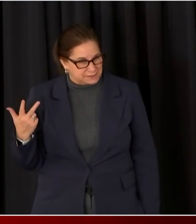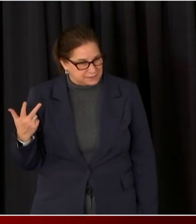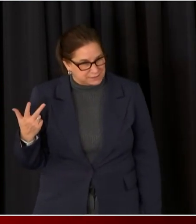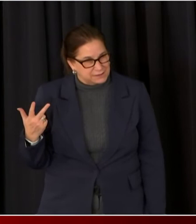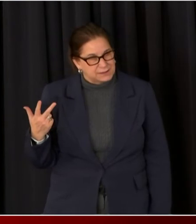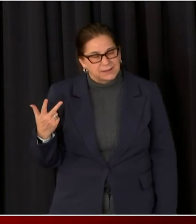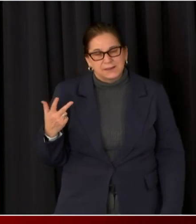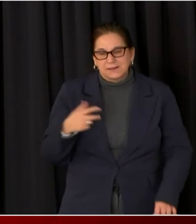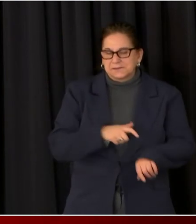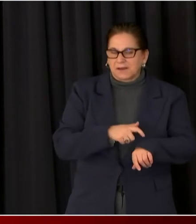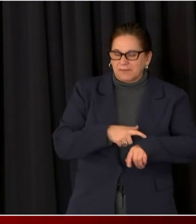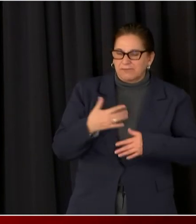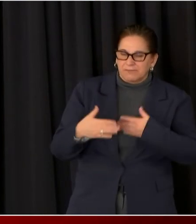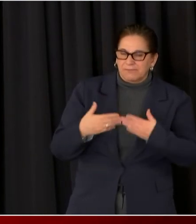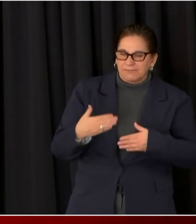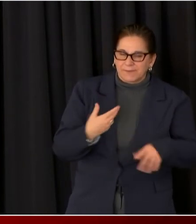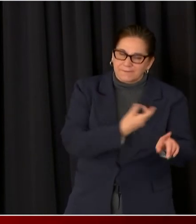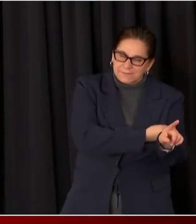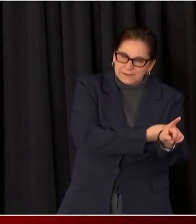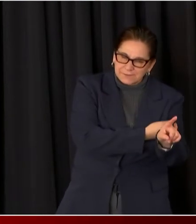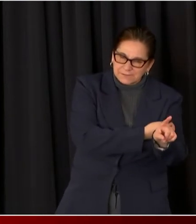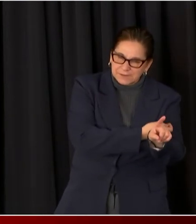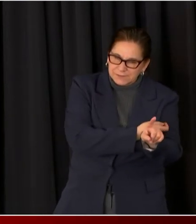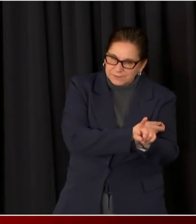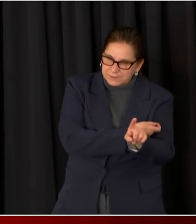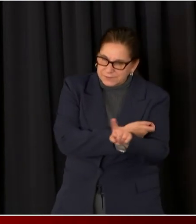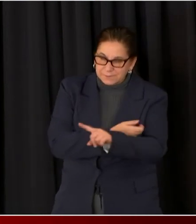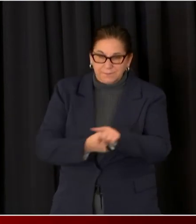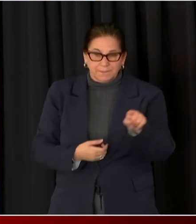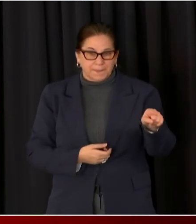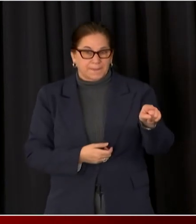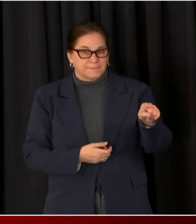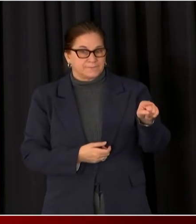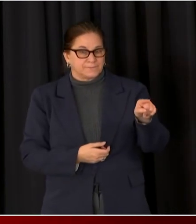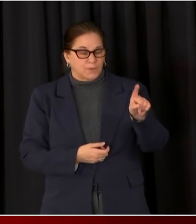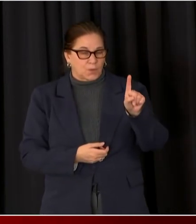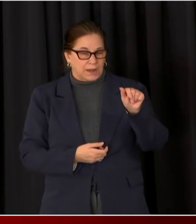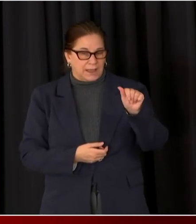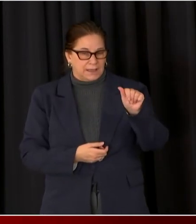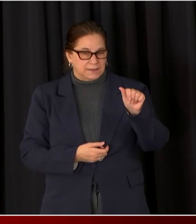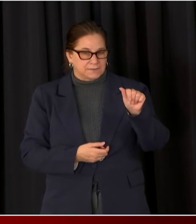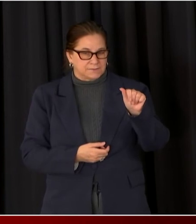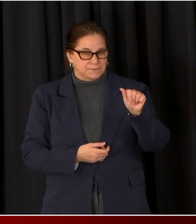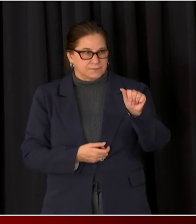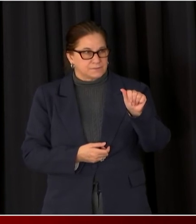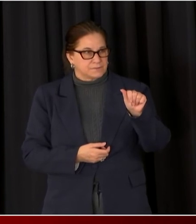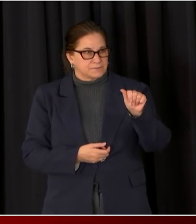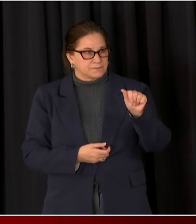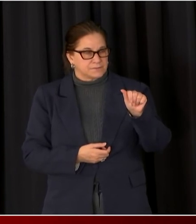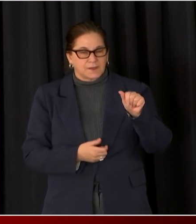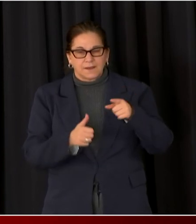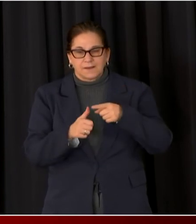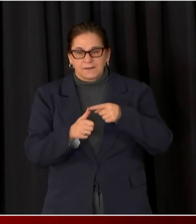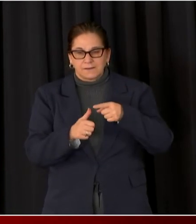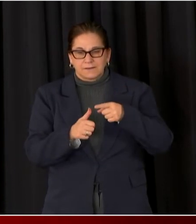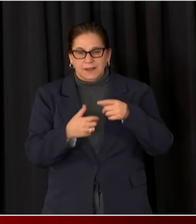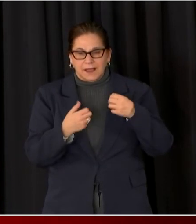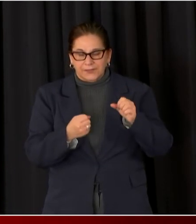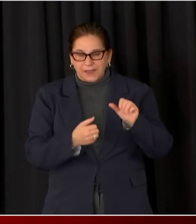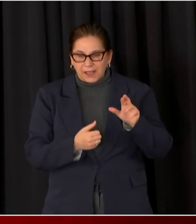of a phased approach. So phase 1A includes, you can see who's listed there, for example, full and